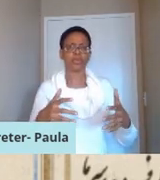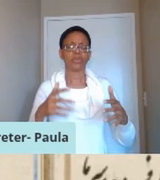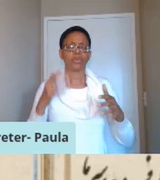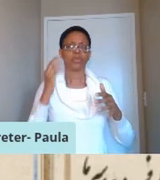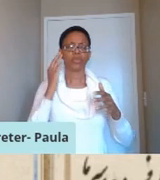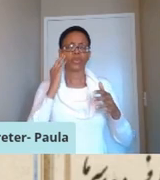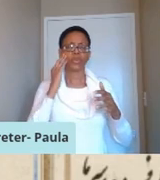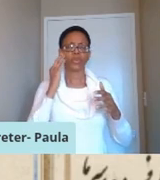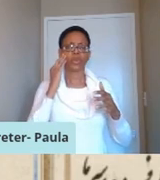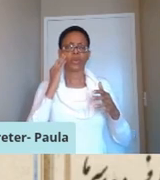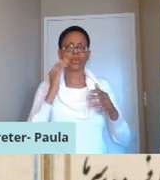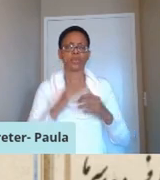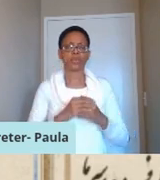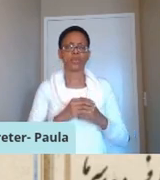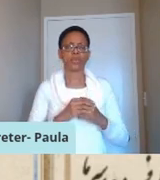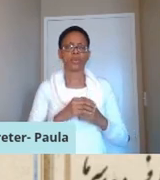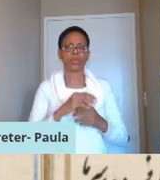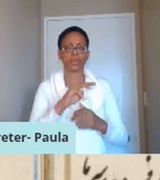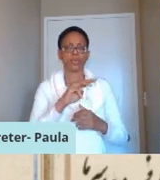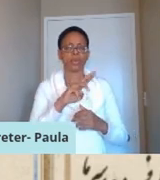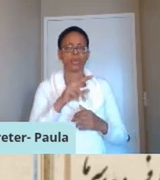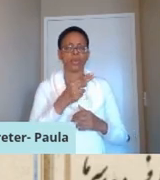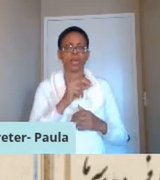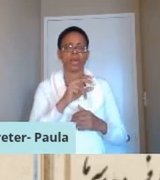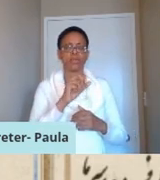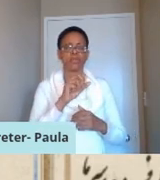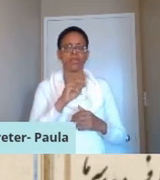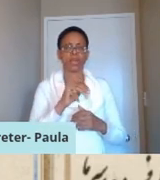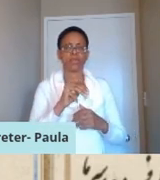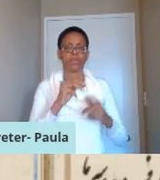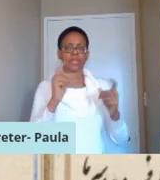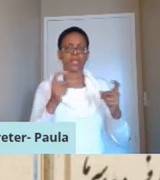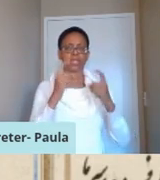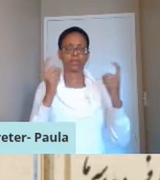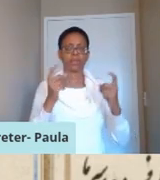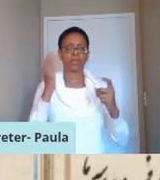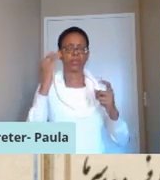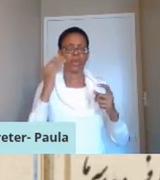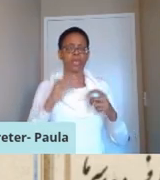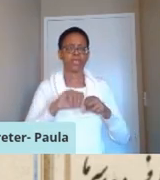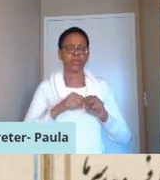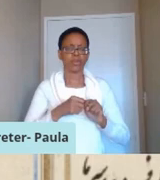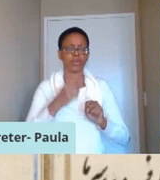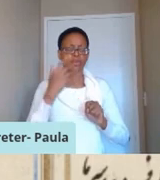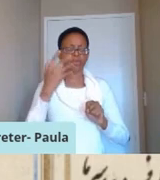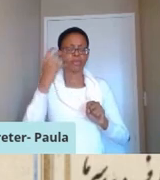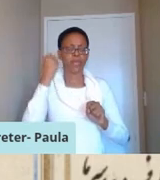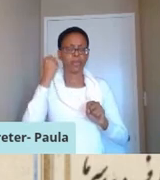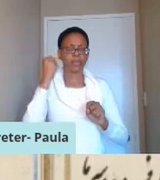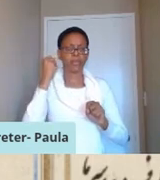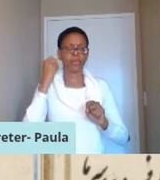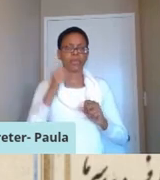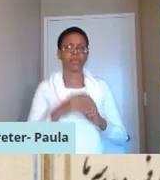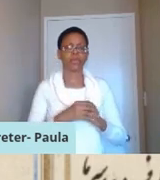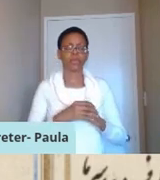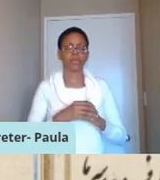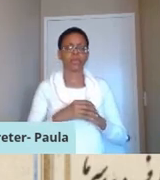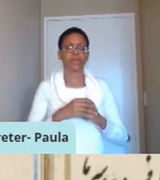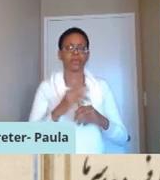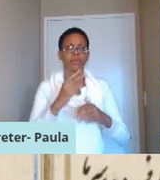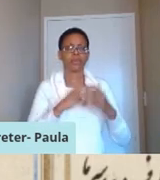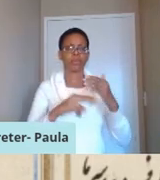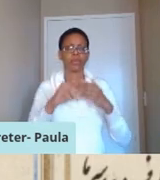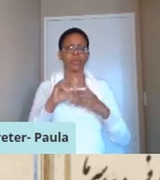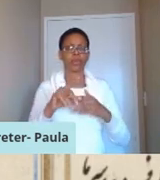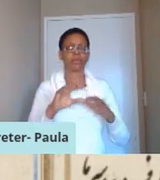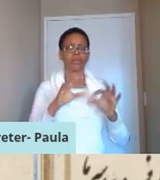celebrate the month of Muharram to mourn and also remember lives and sacrifices of Hazrat Hussein